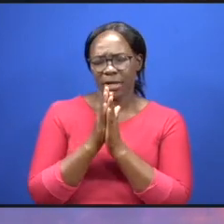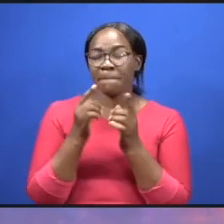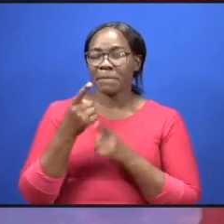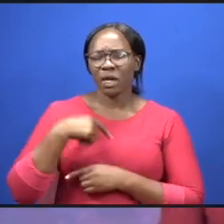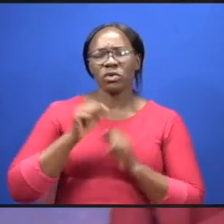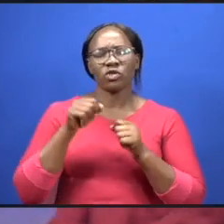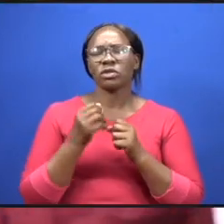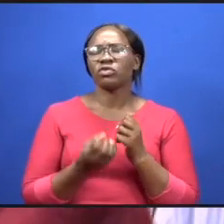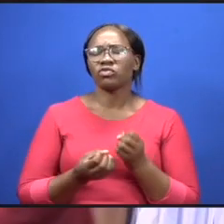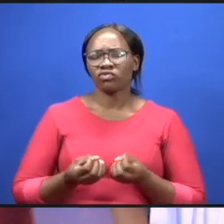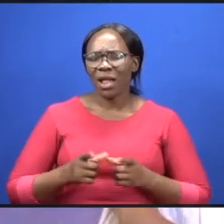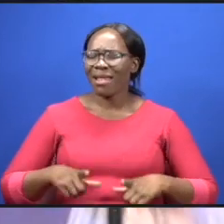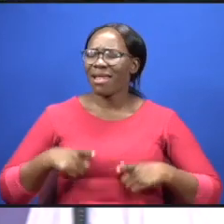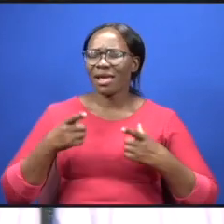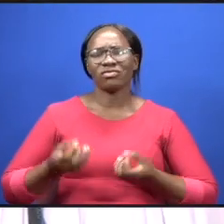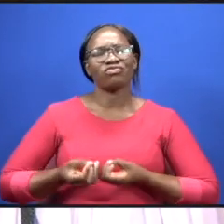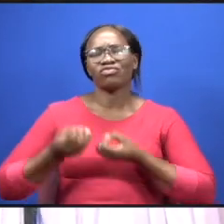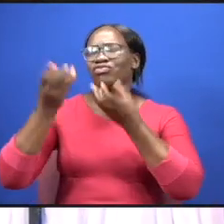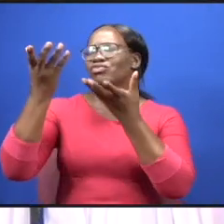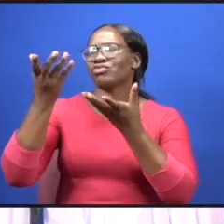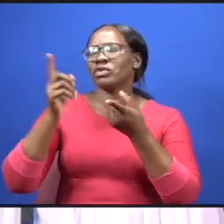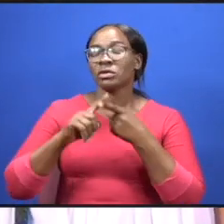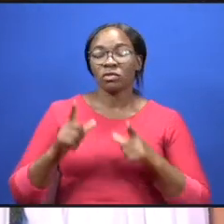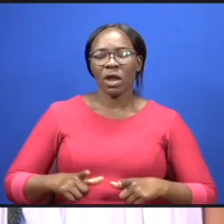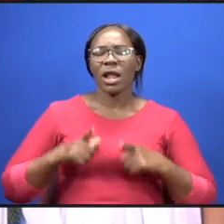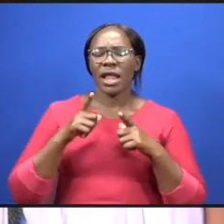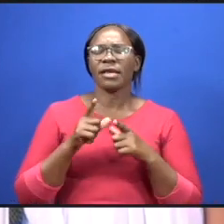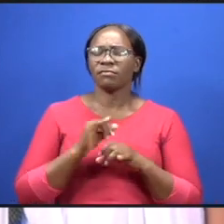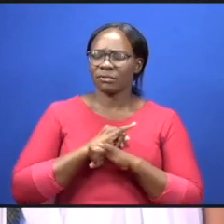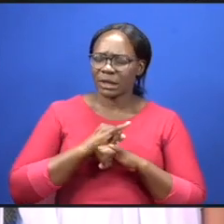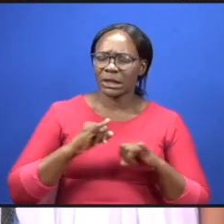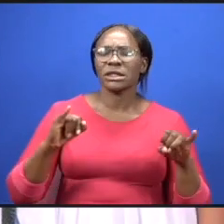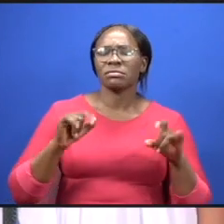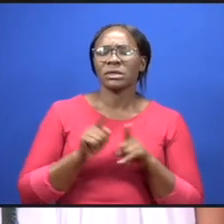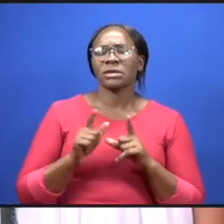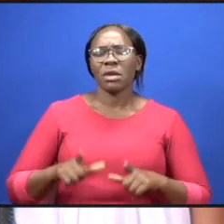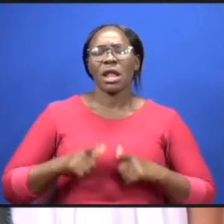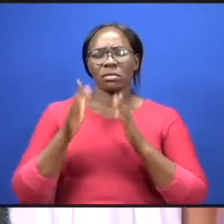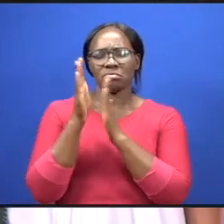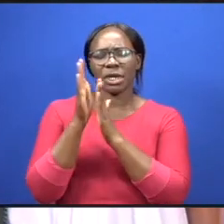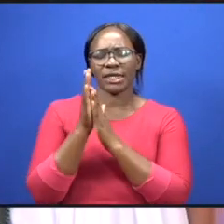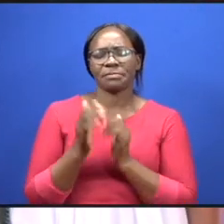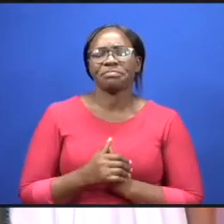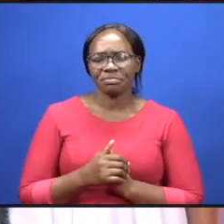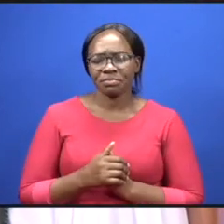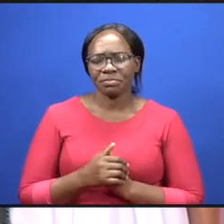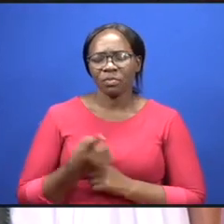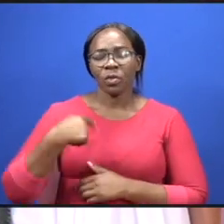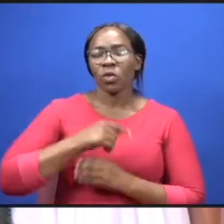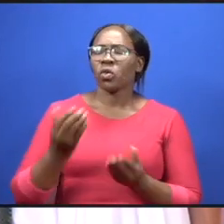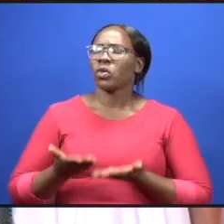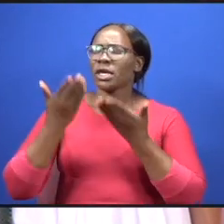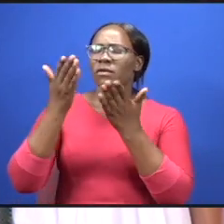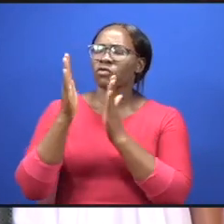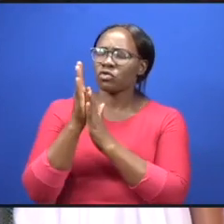but that we would yield our lives to a life of consecration and a life of praise. And so we give